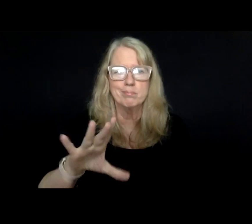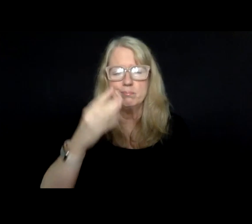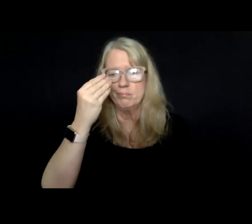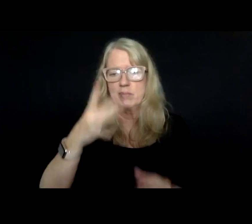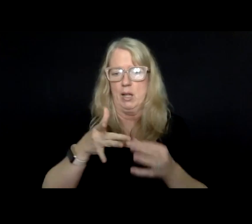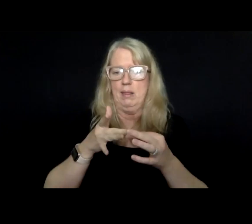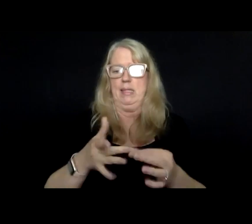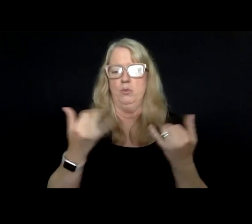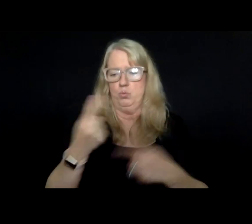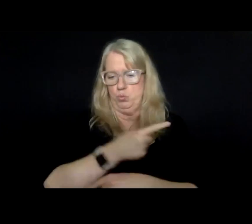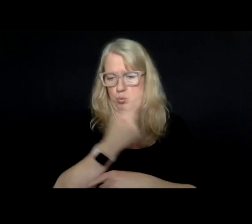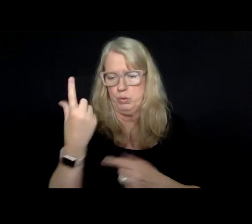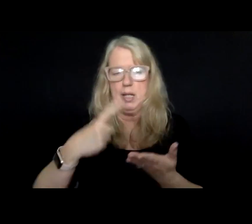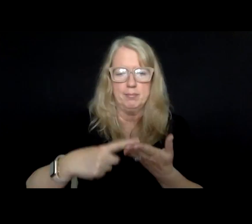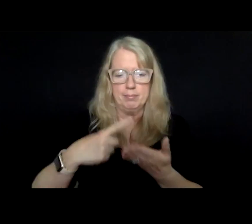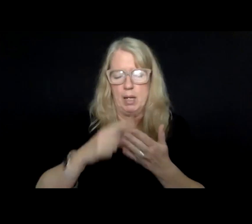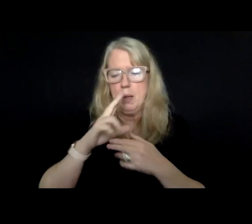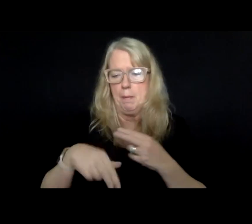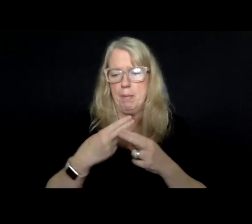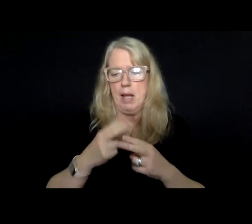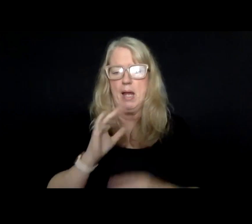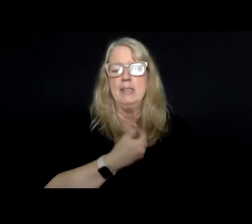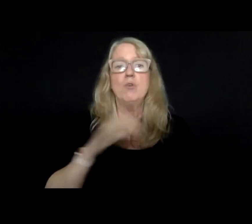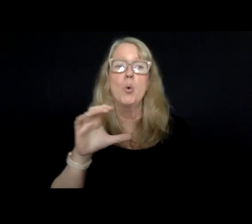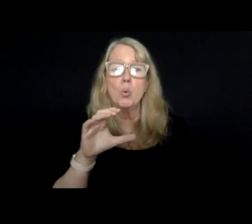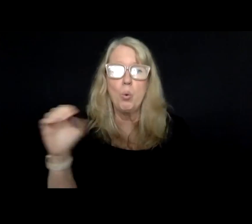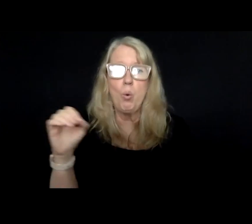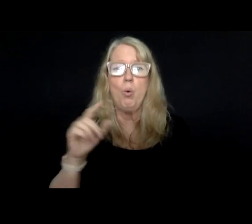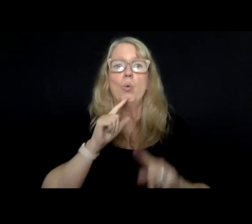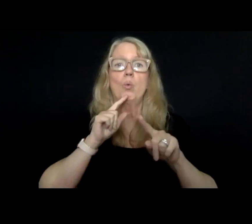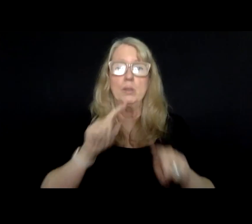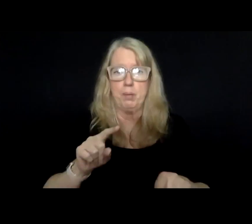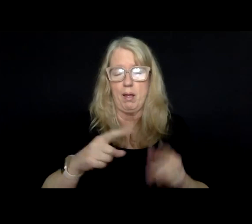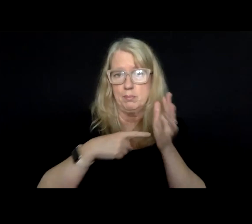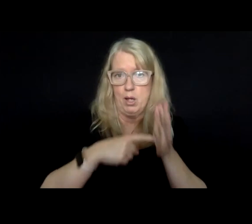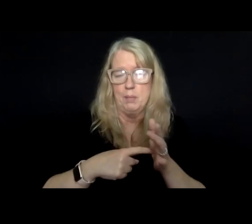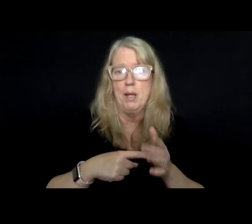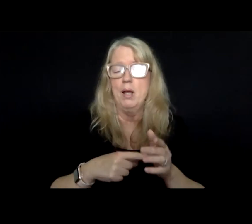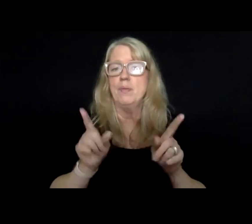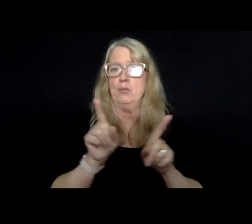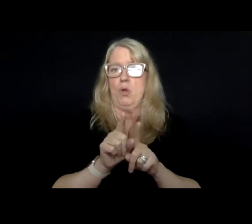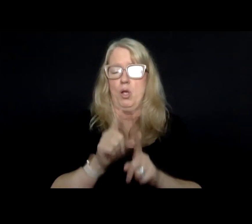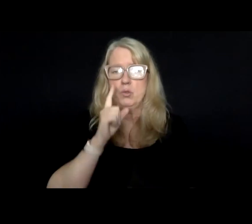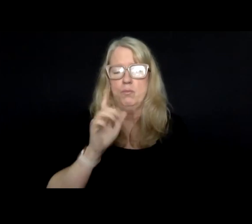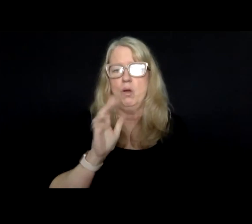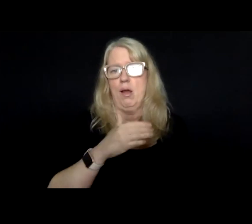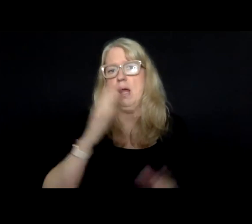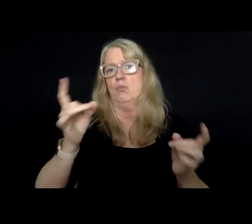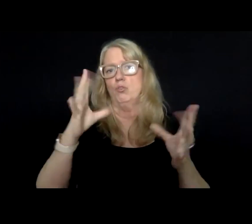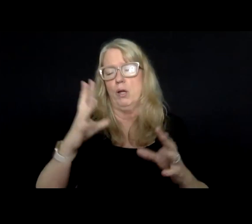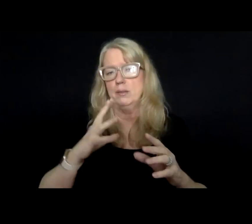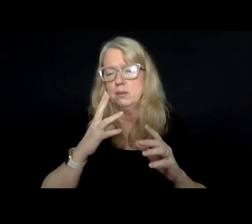piece that we're here to talk about today, which is our co-responder model, which is also held at our crisis